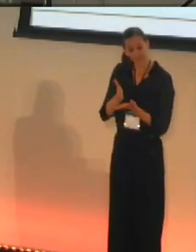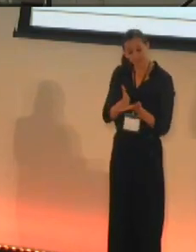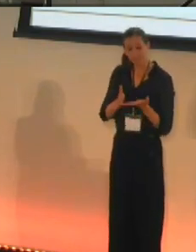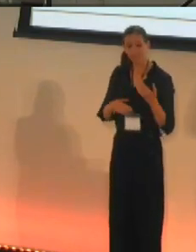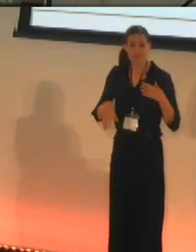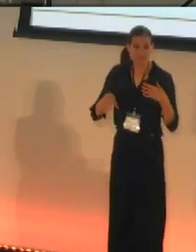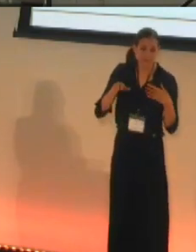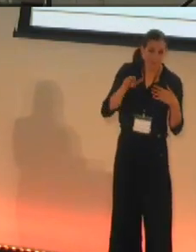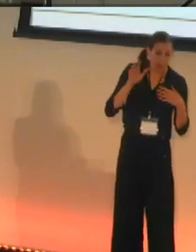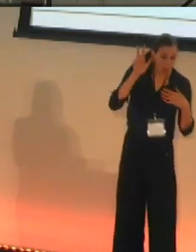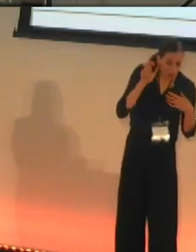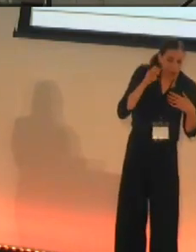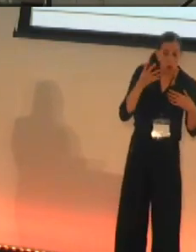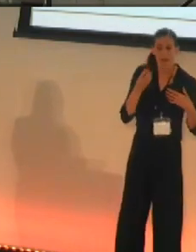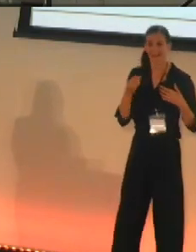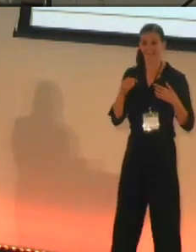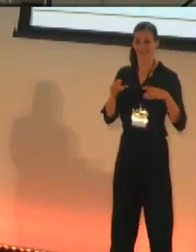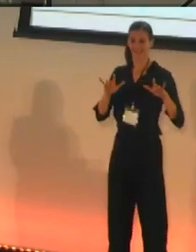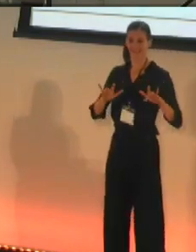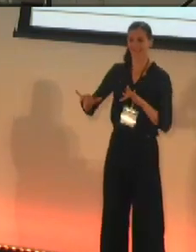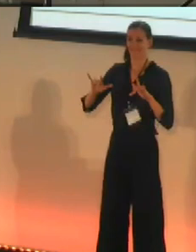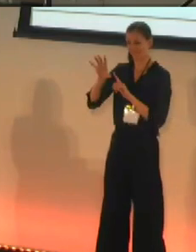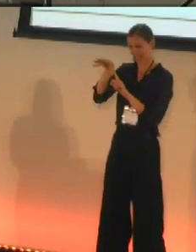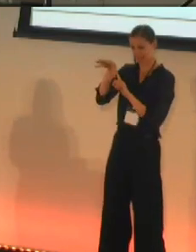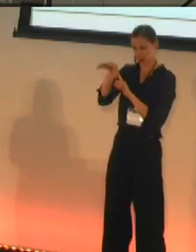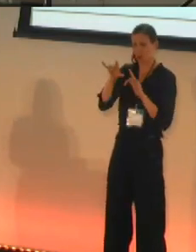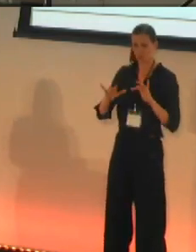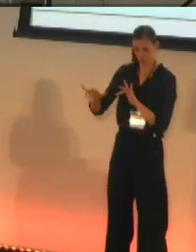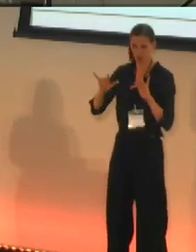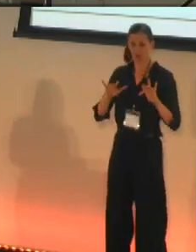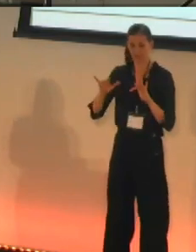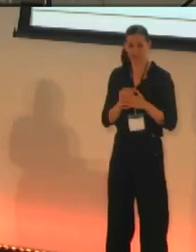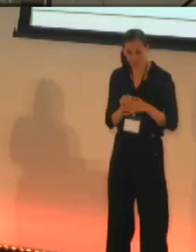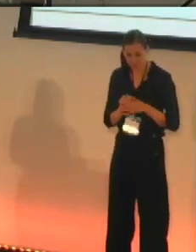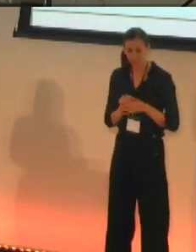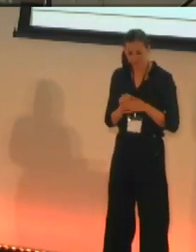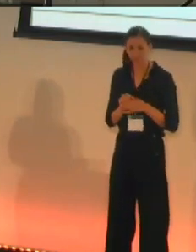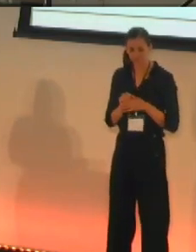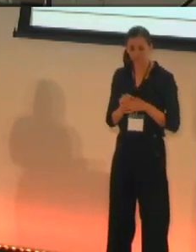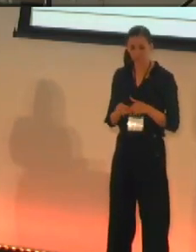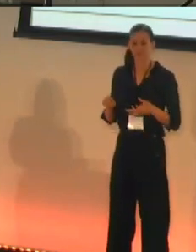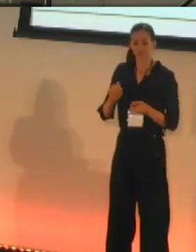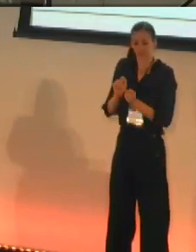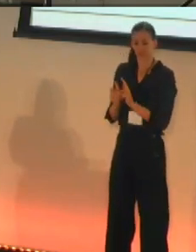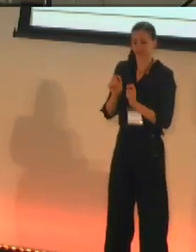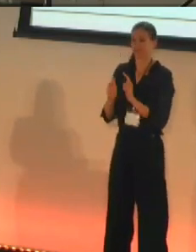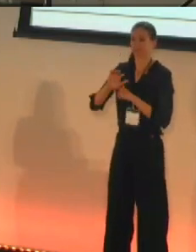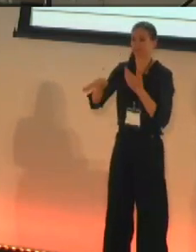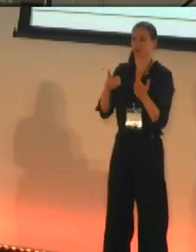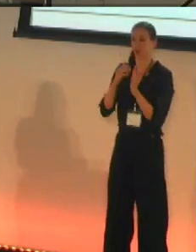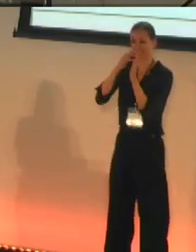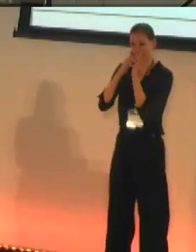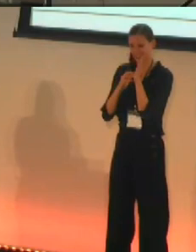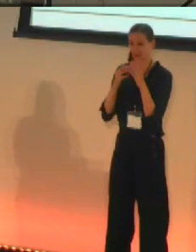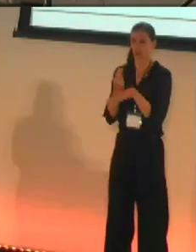study sessions from the guide's headset, and we also transcribed those sessions. Two researchers coded the transcripts using open descriptive